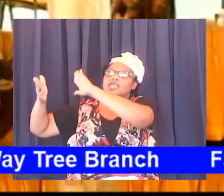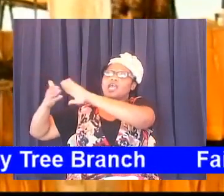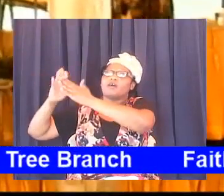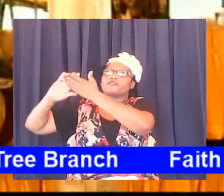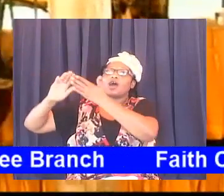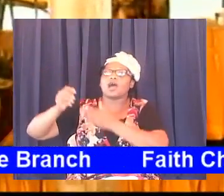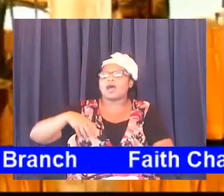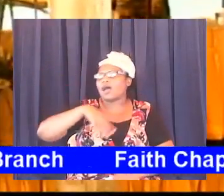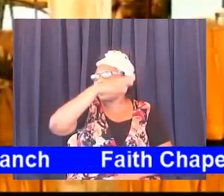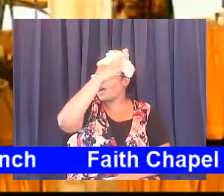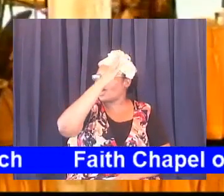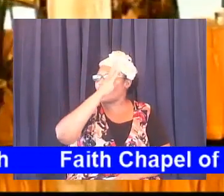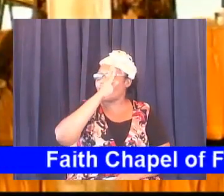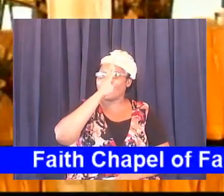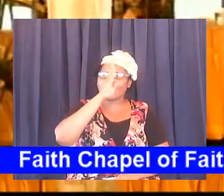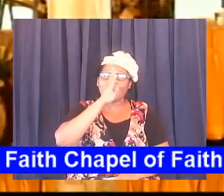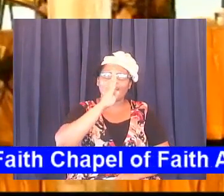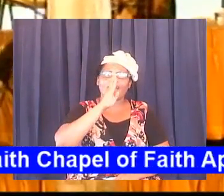city of God.